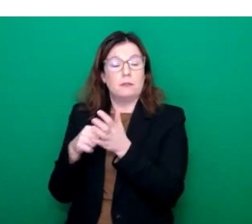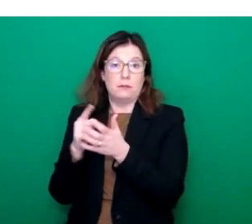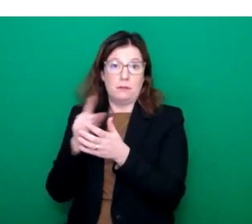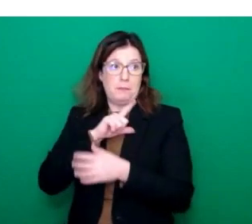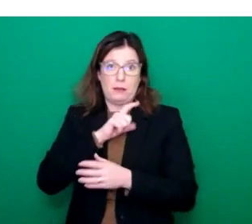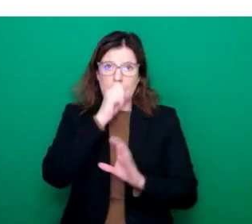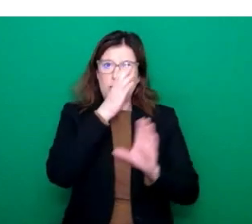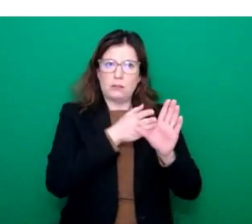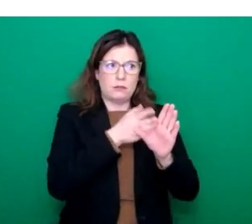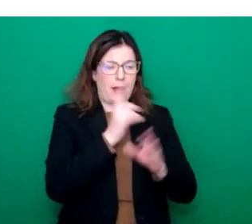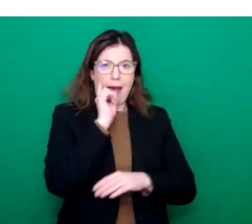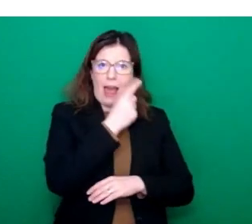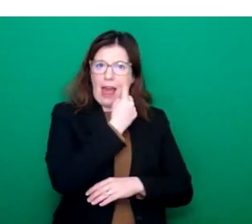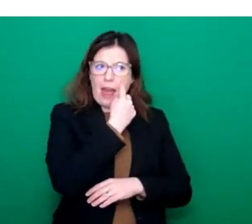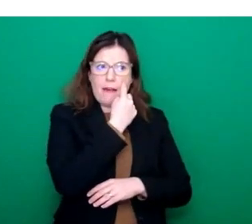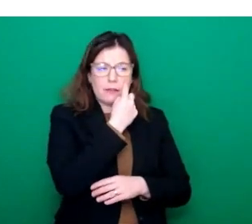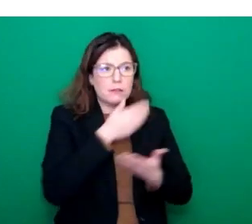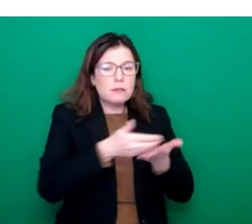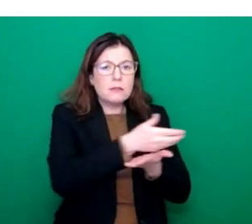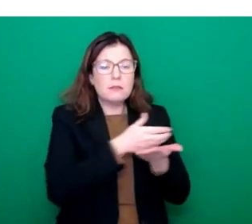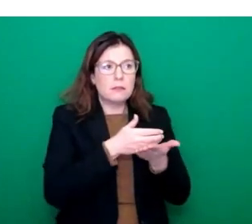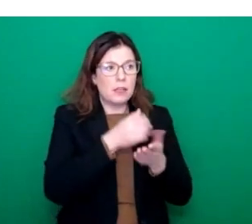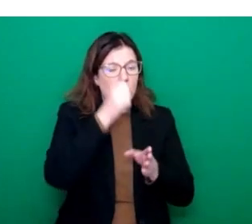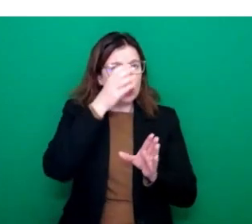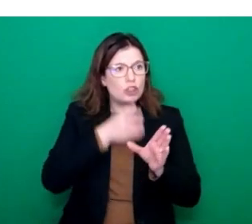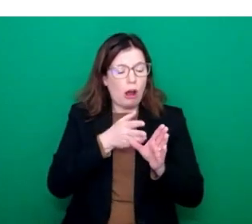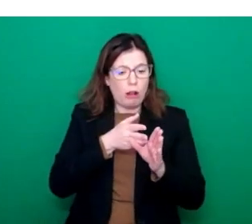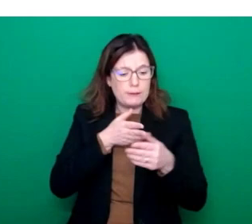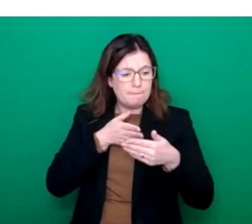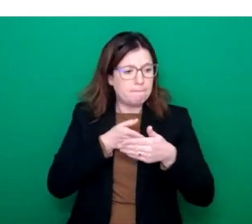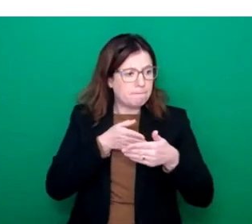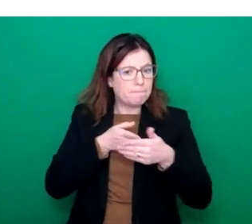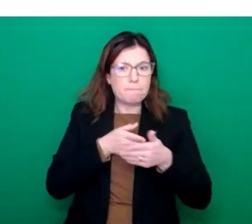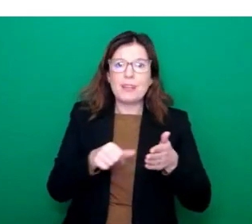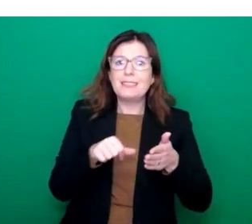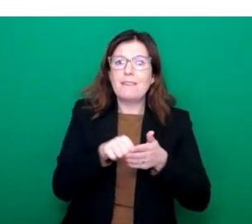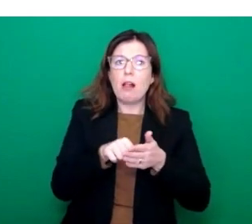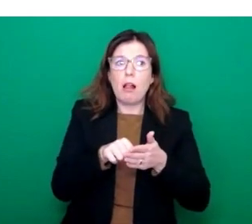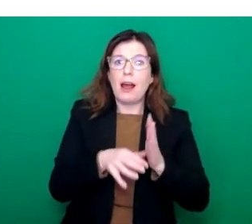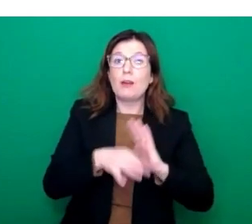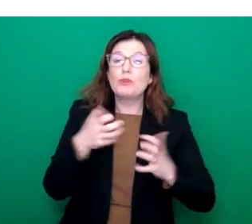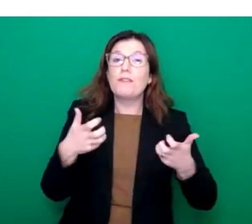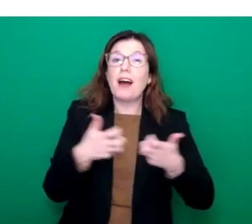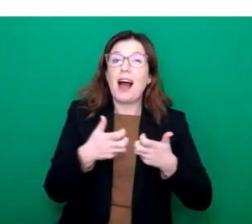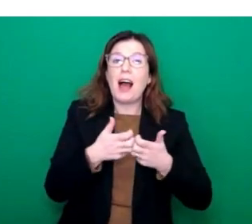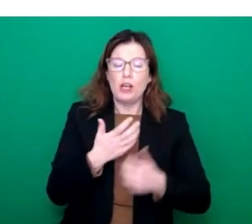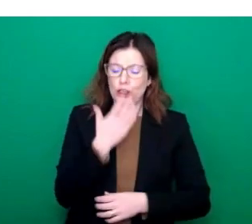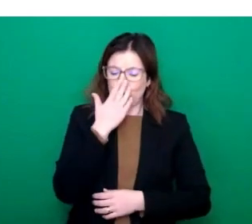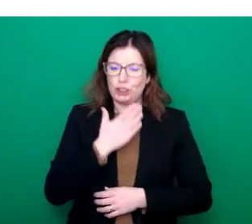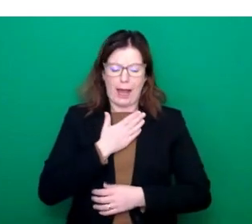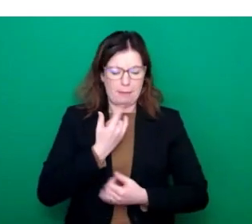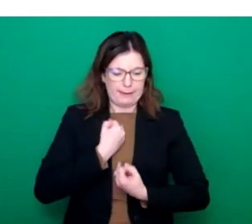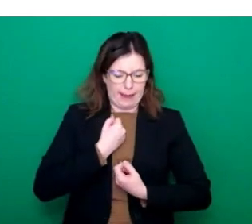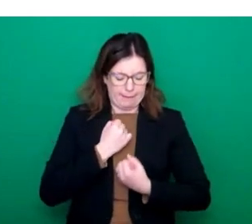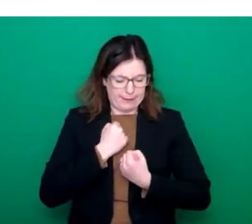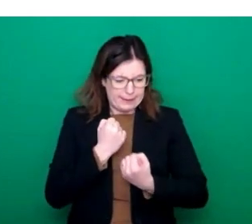neuropsychological evidence that some of our psychological difficulties can be improved by reducing shame and self-criticism that is